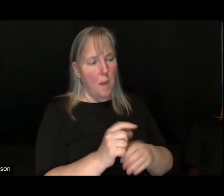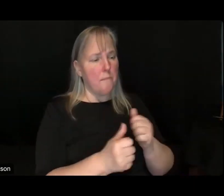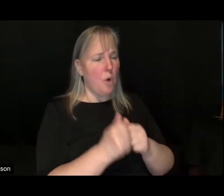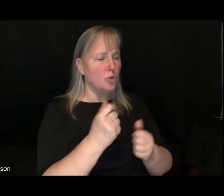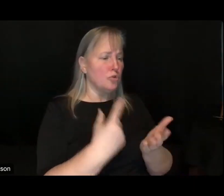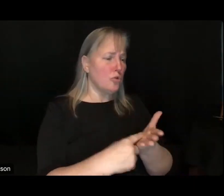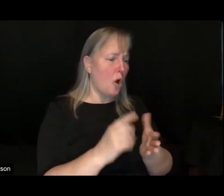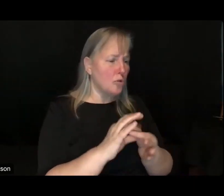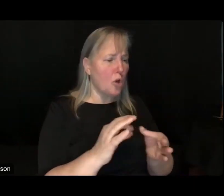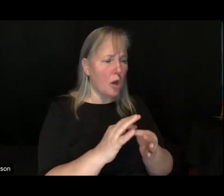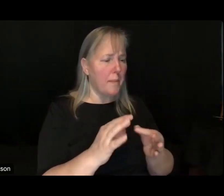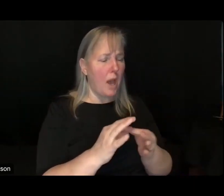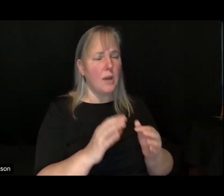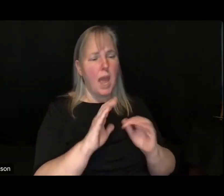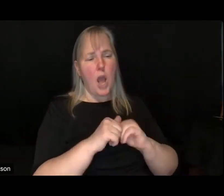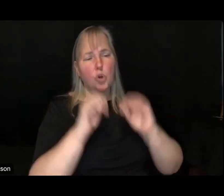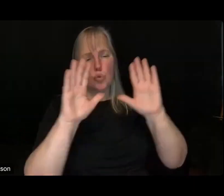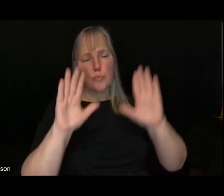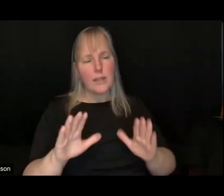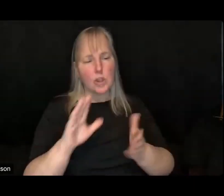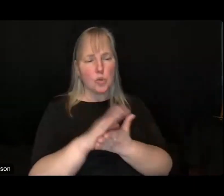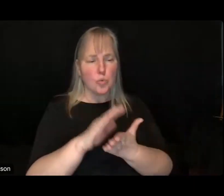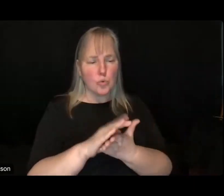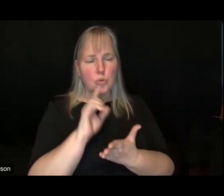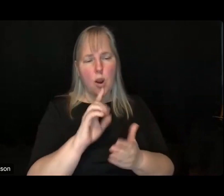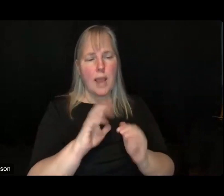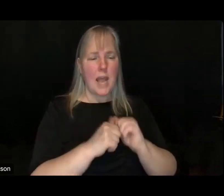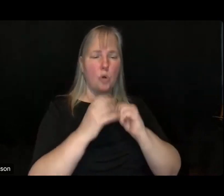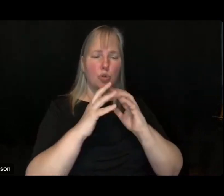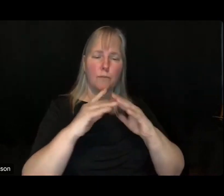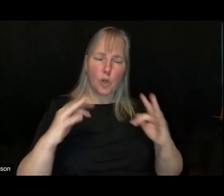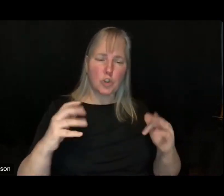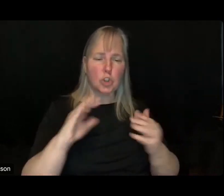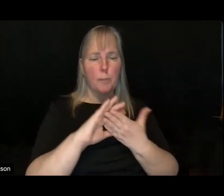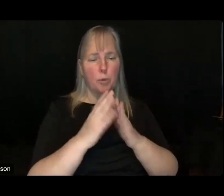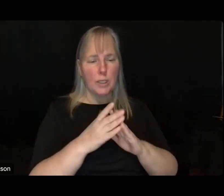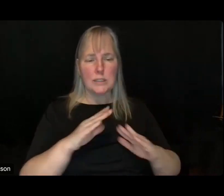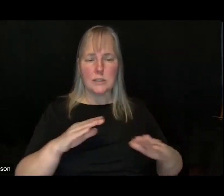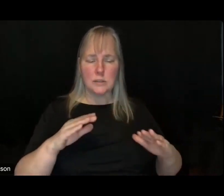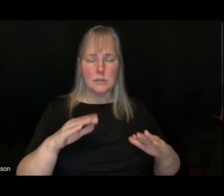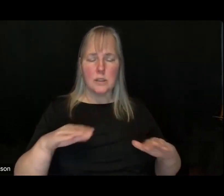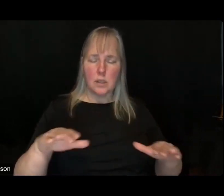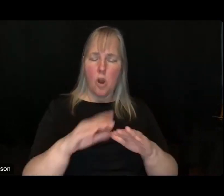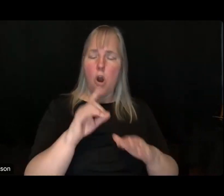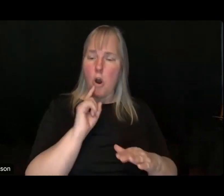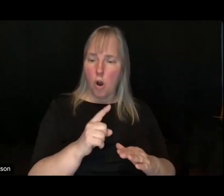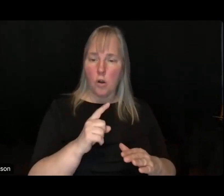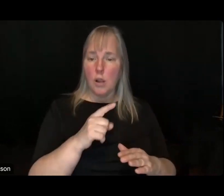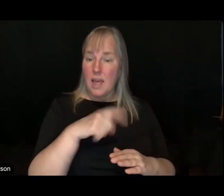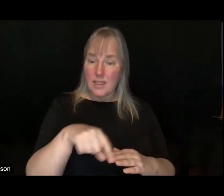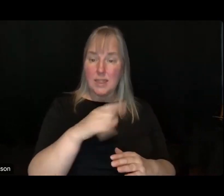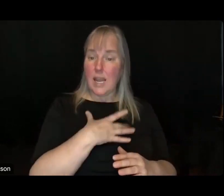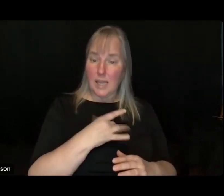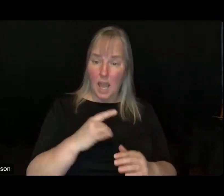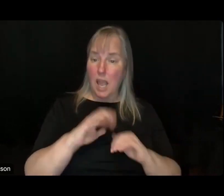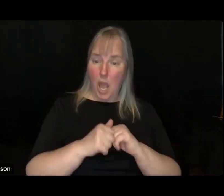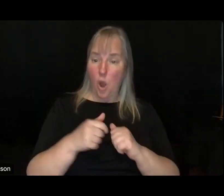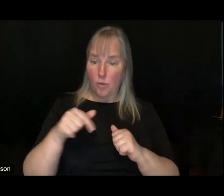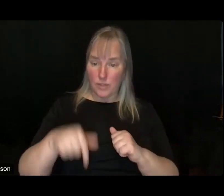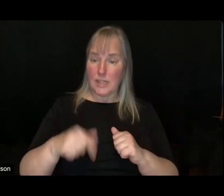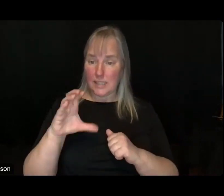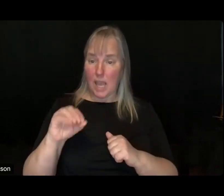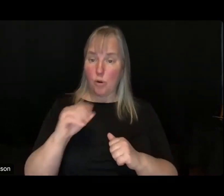how diverse the communities are. I mean, they just like the way the county is ran,